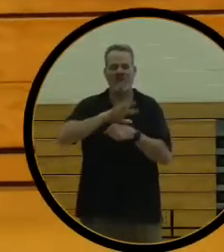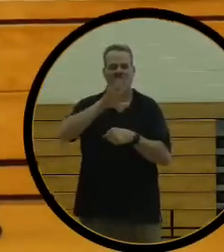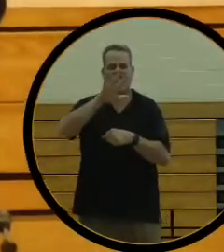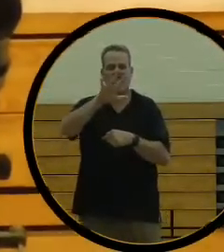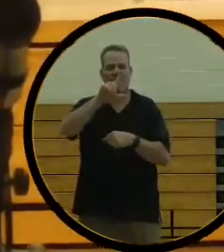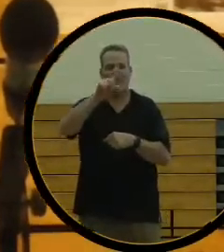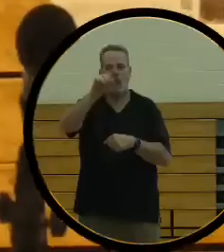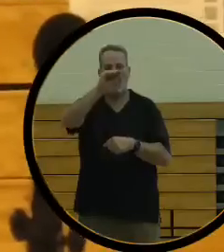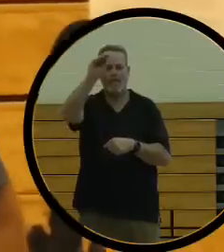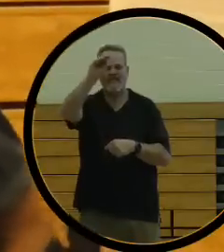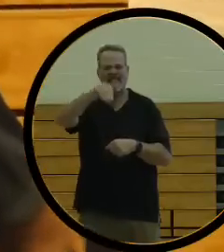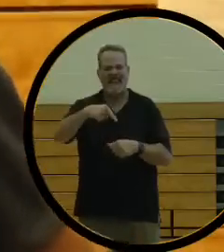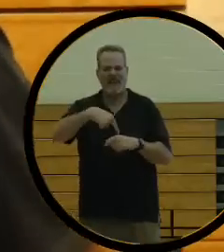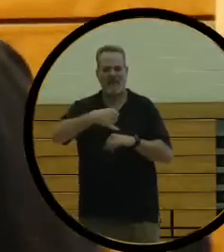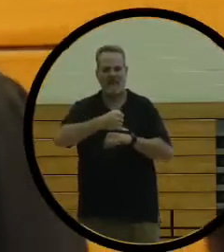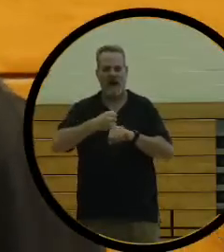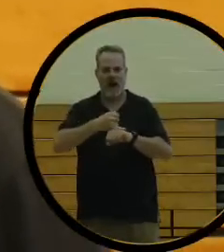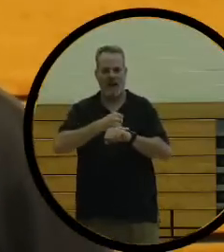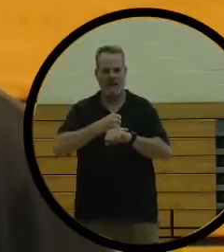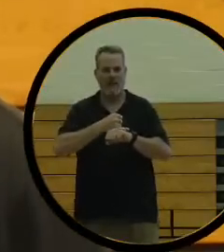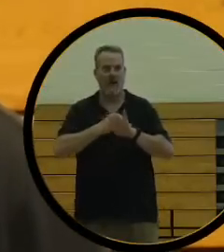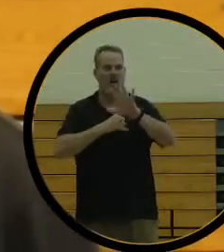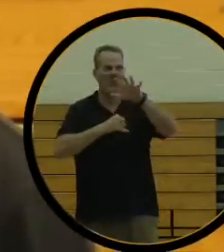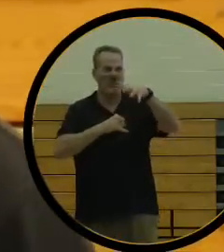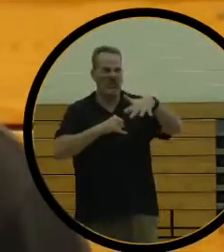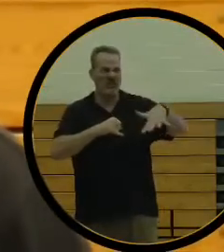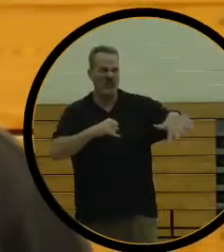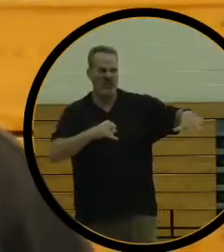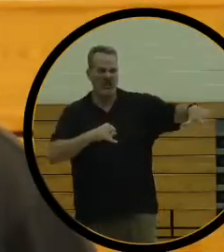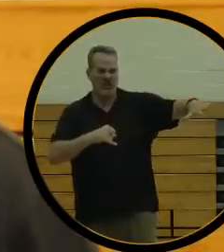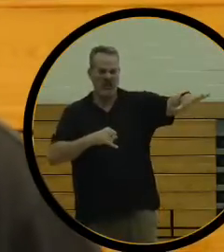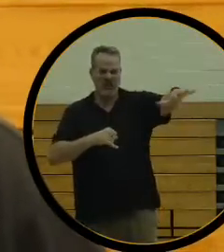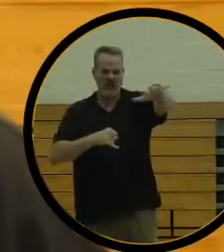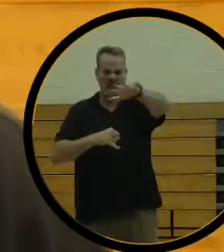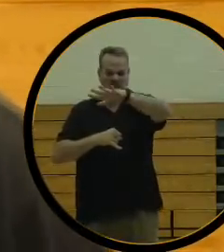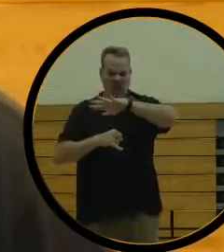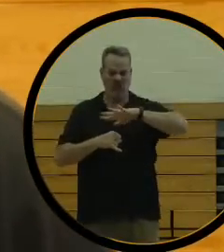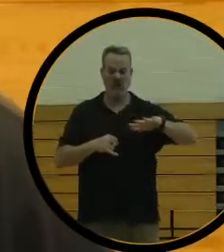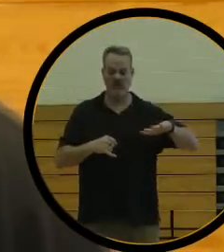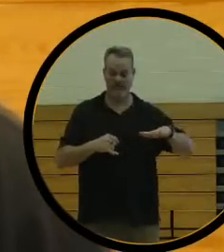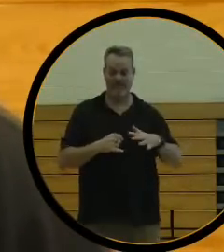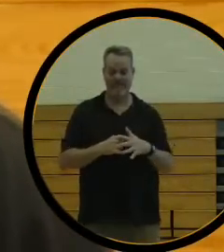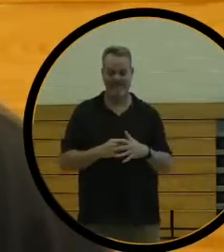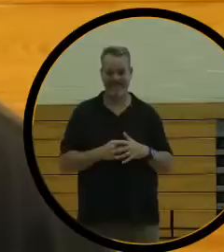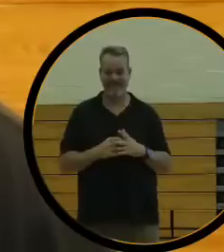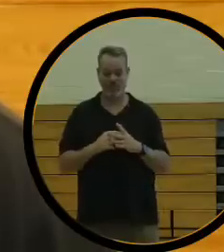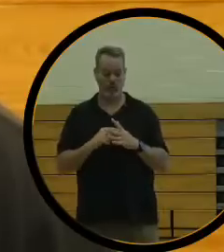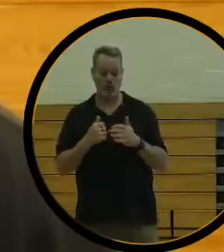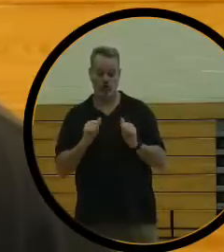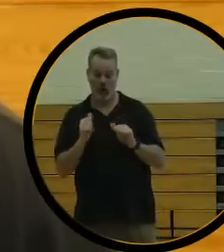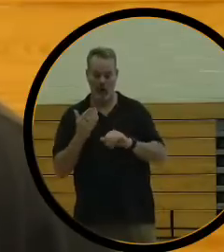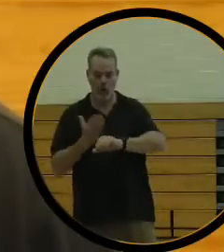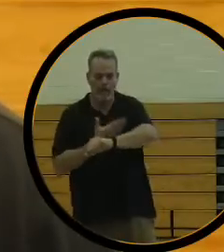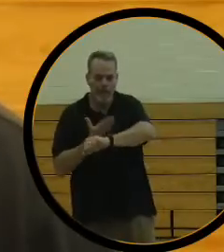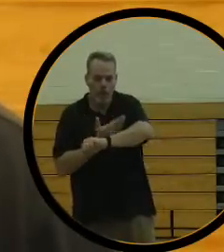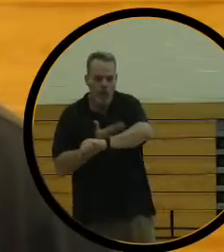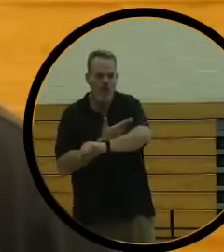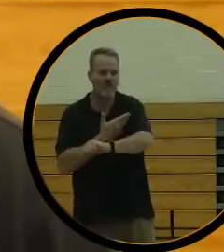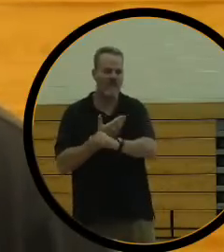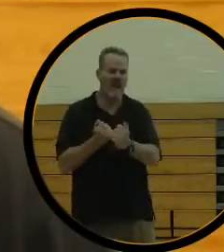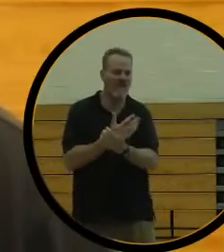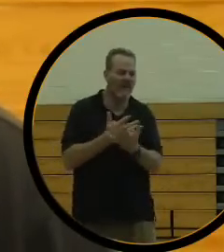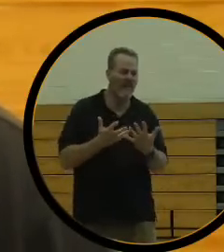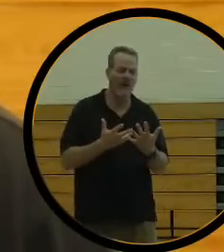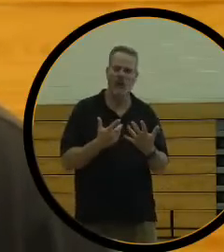of the island. To account for all those areas and you know, start to improve everything,